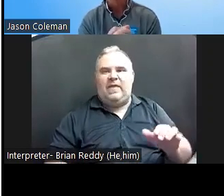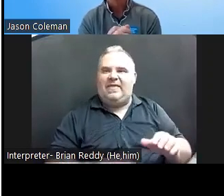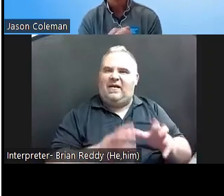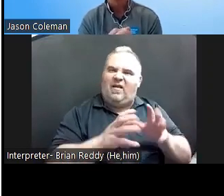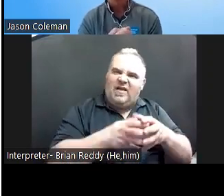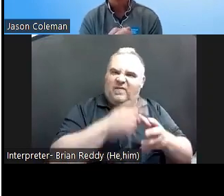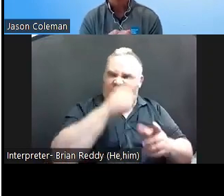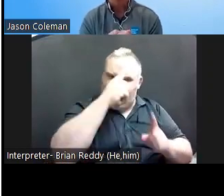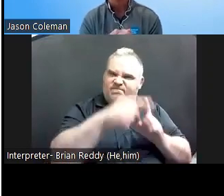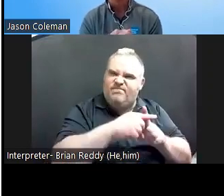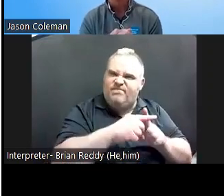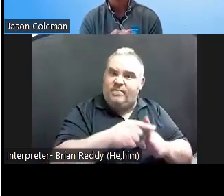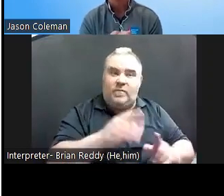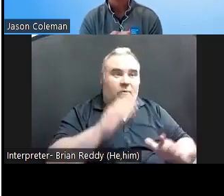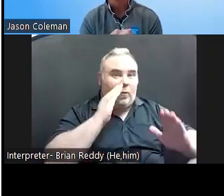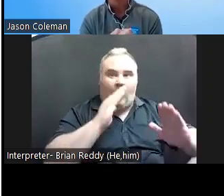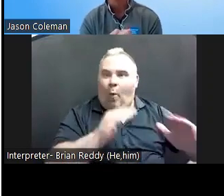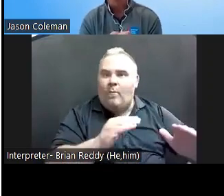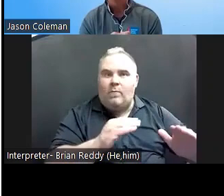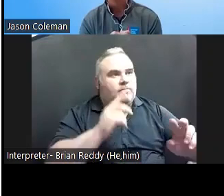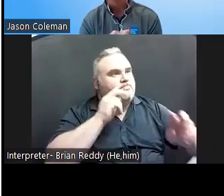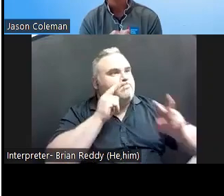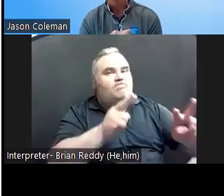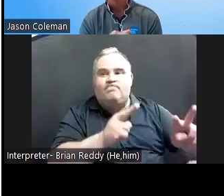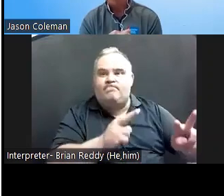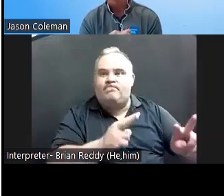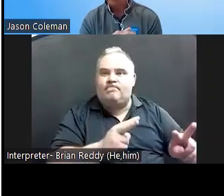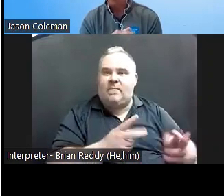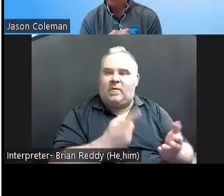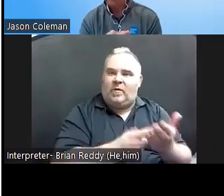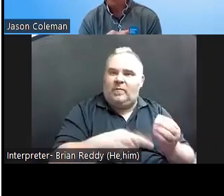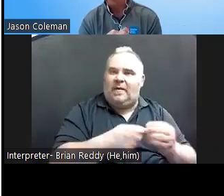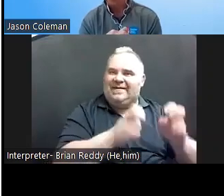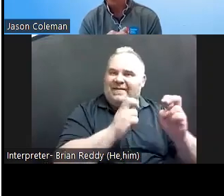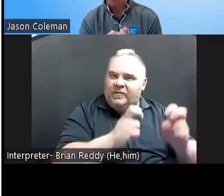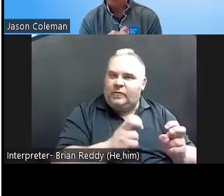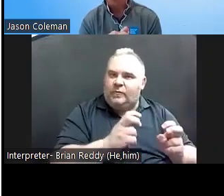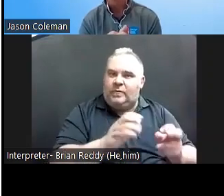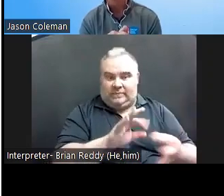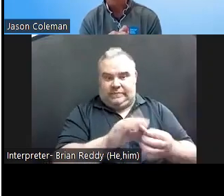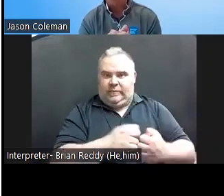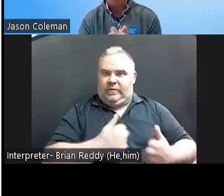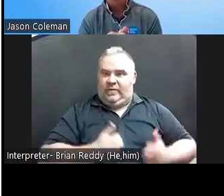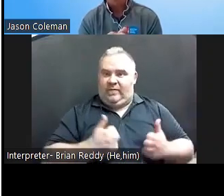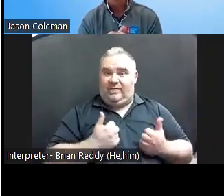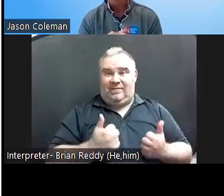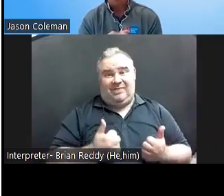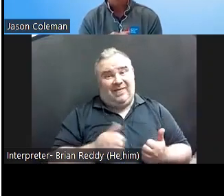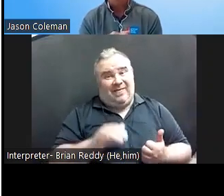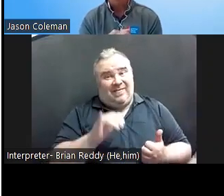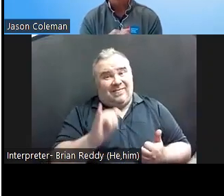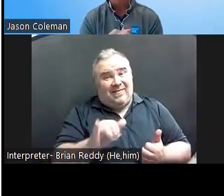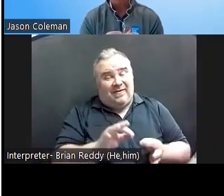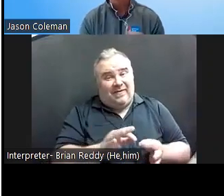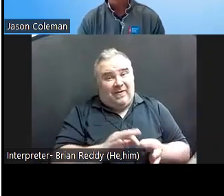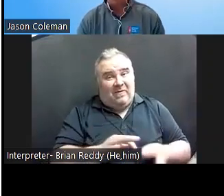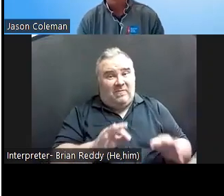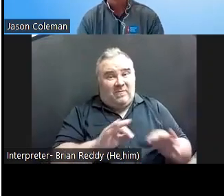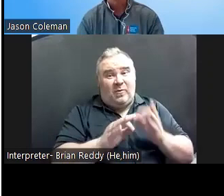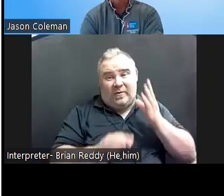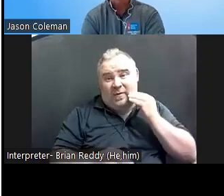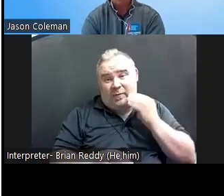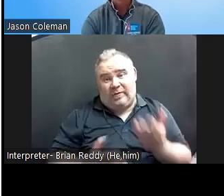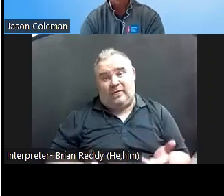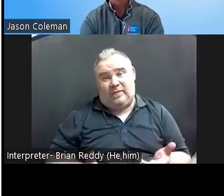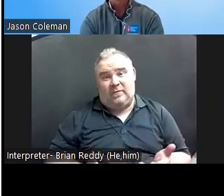hope, and that discussion of issues pertaining to survivorship is an important experience, and